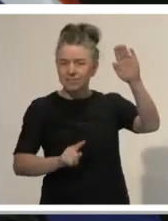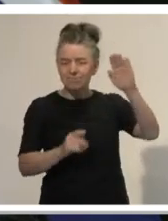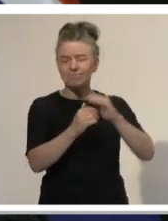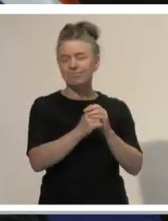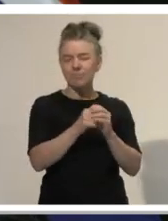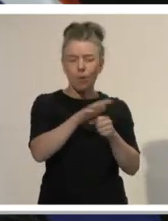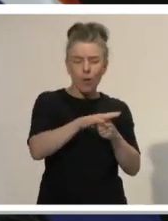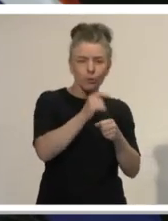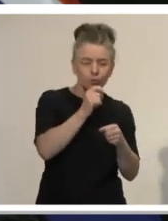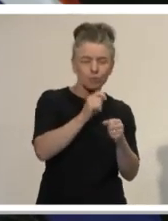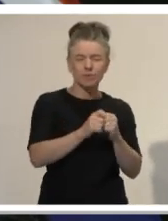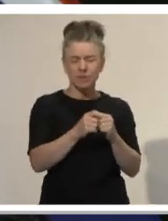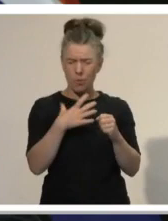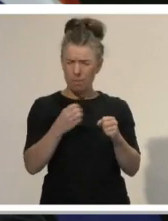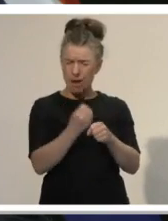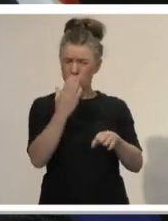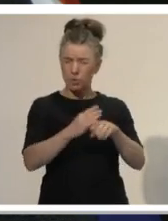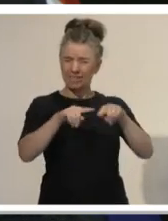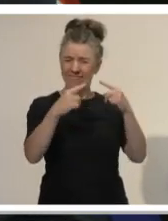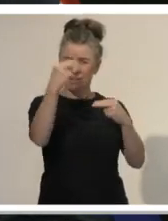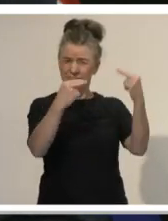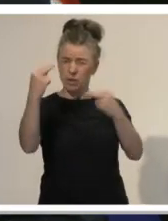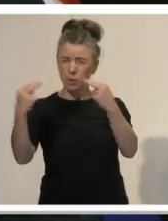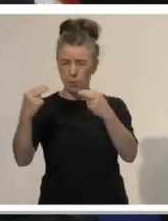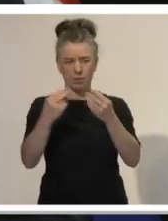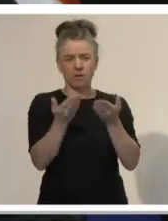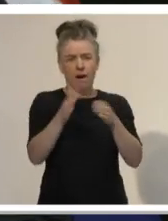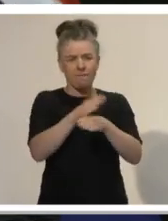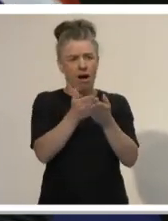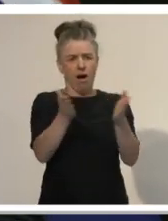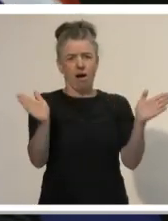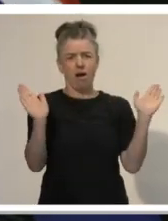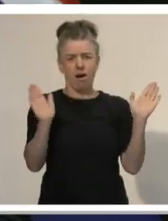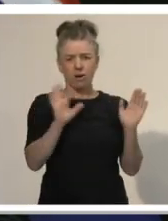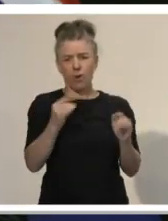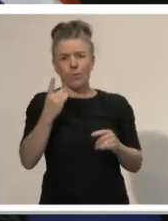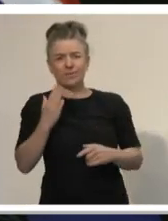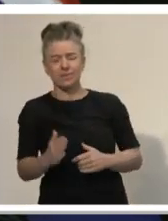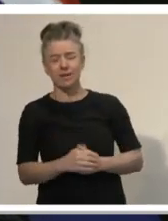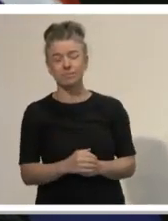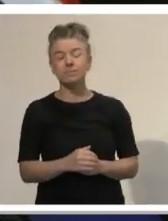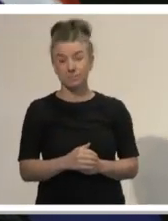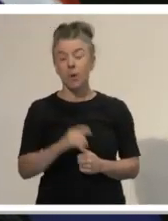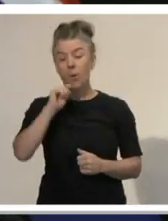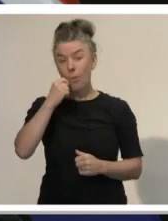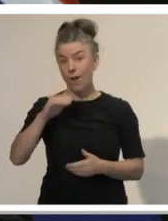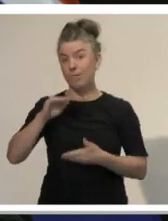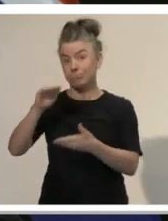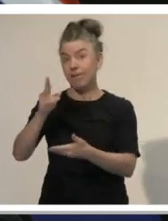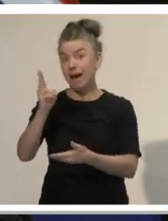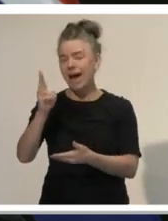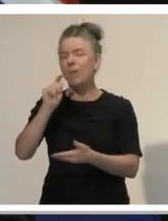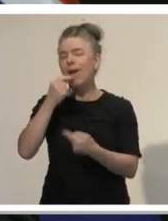media plurality and make sure regulation is suitable. Further announcements on the longer-term strategies will be made in due